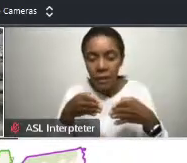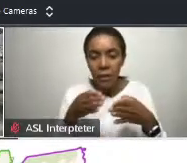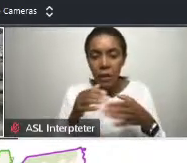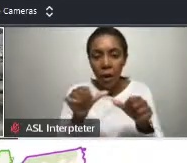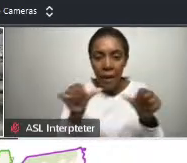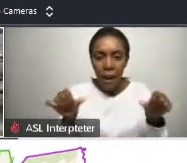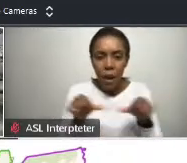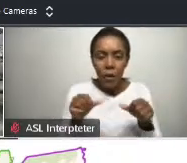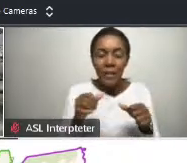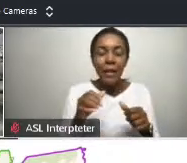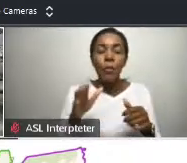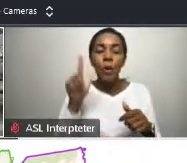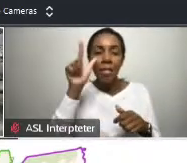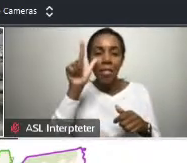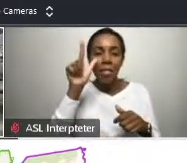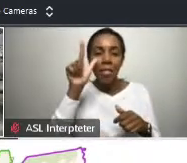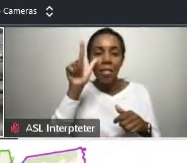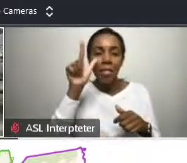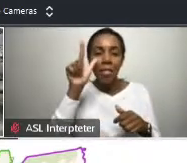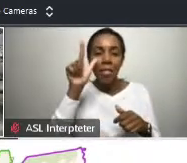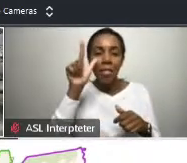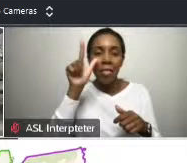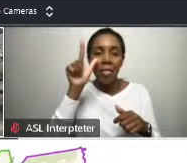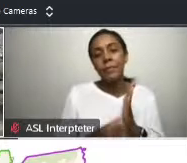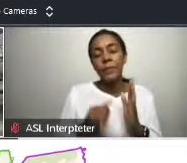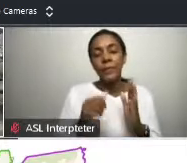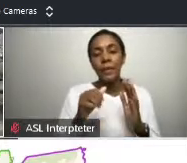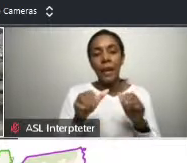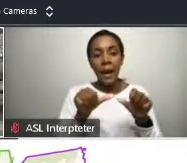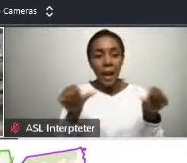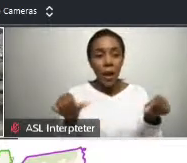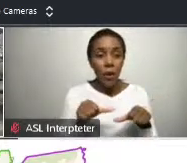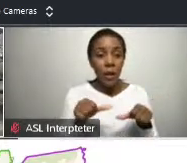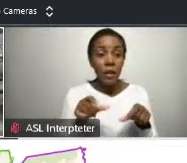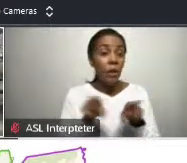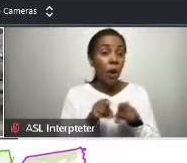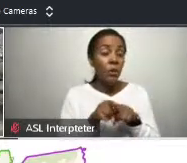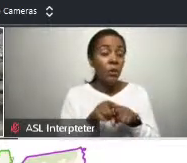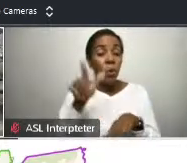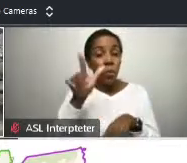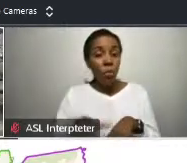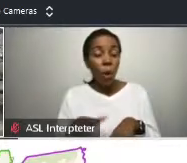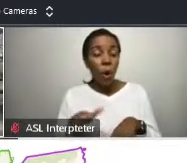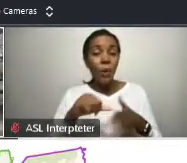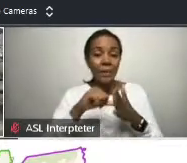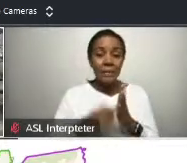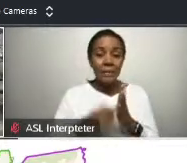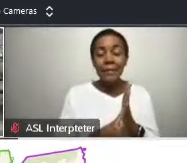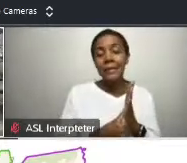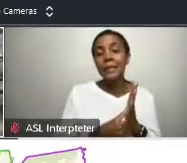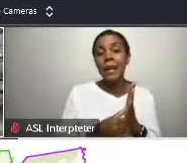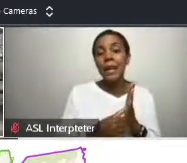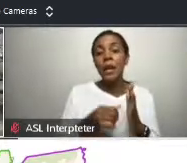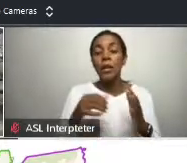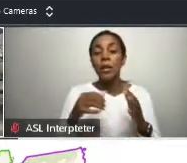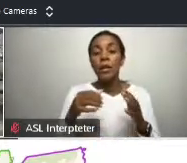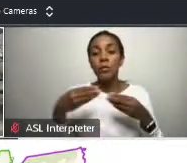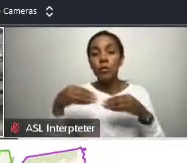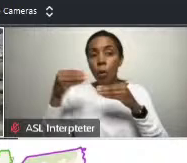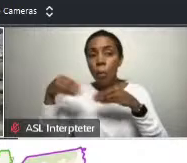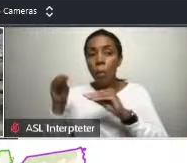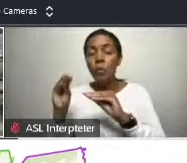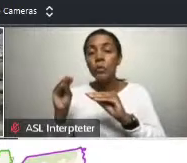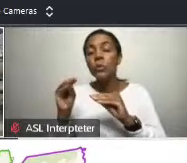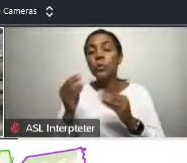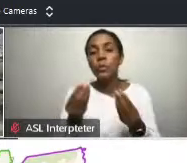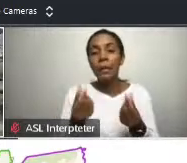less intense neighborhood areas, as well as the low intensity commercial land use areas. We looked also